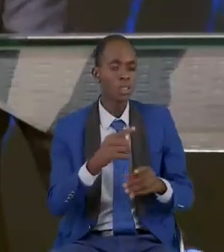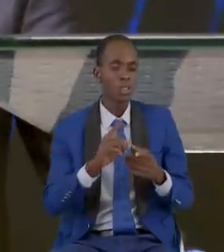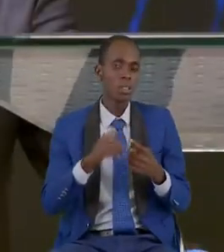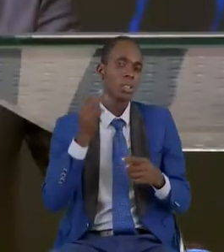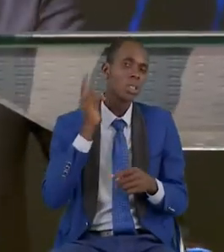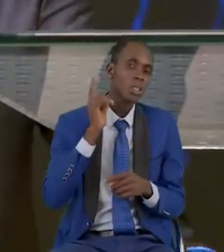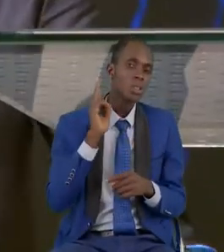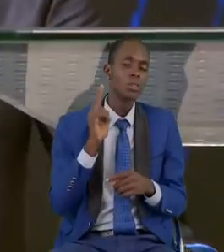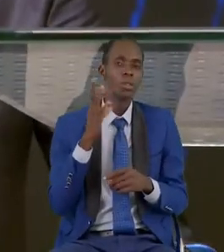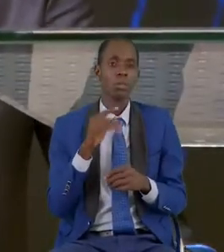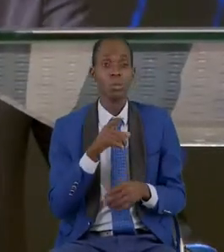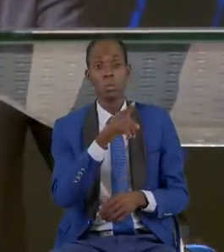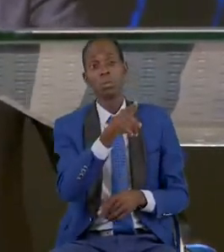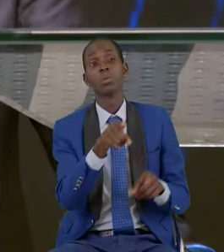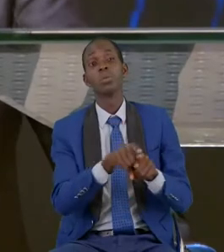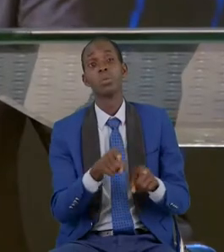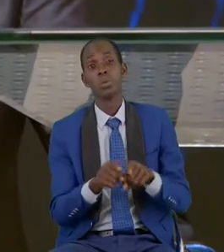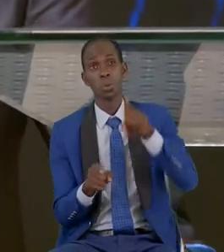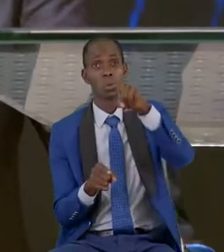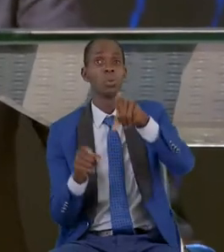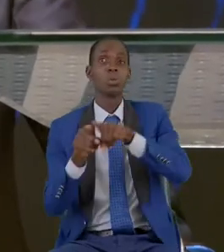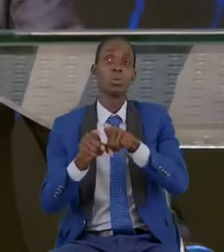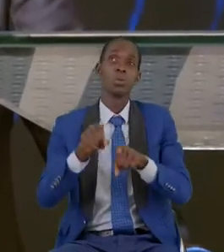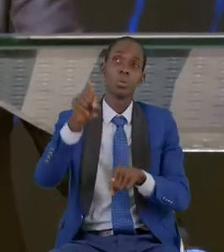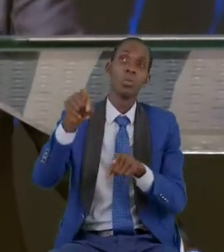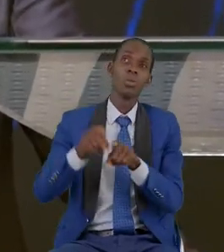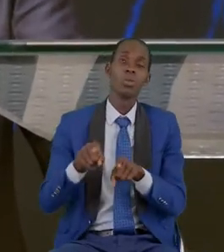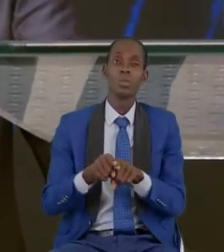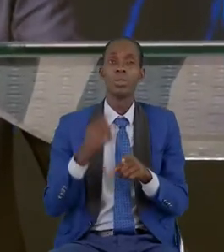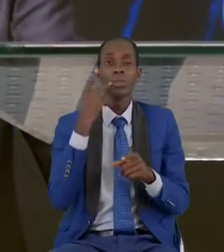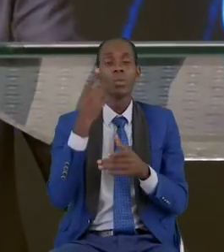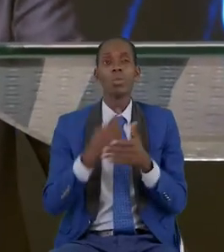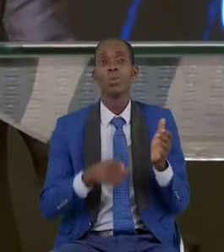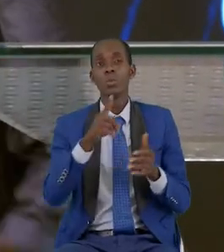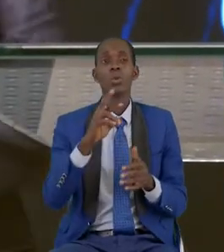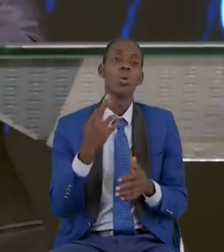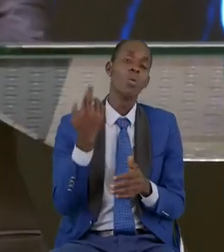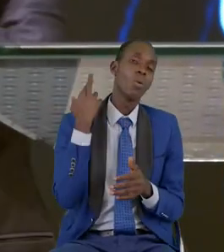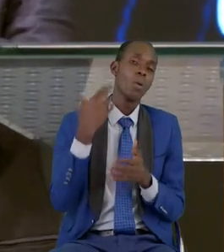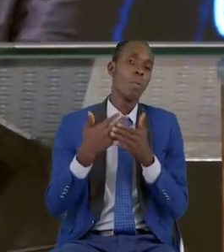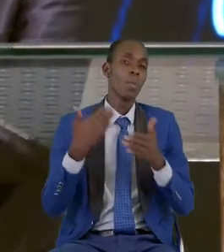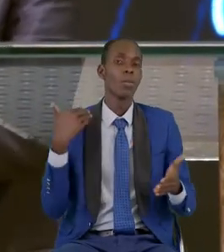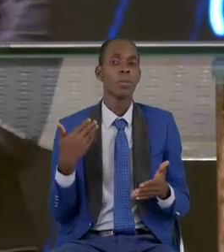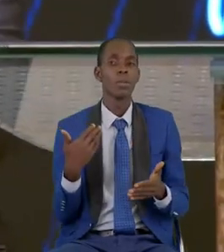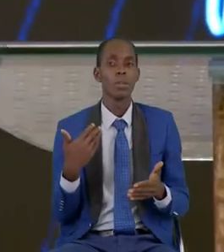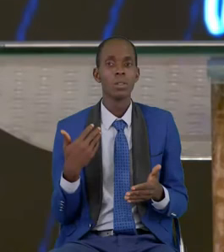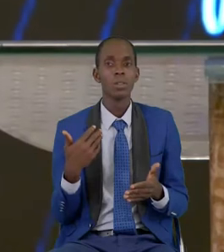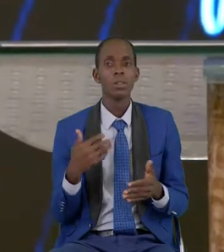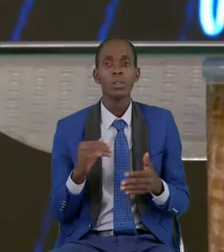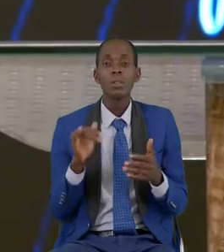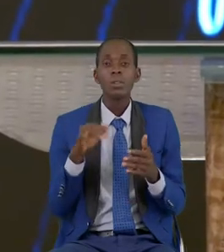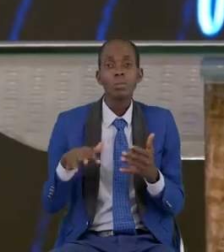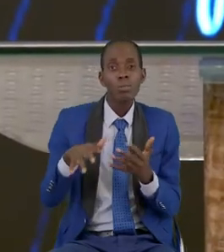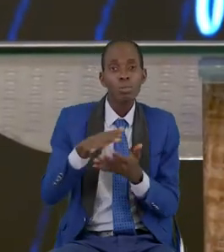something new to you, you too. Look at what you were. Those are the people that